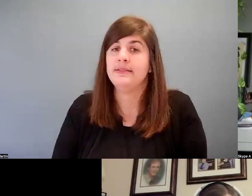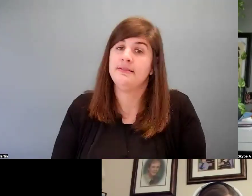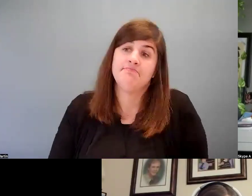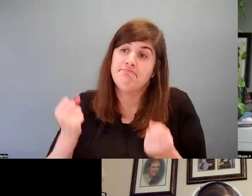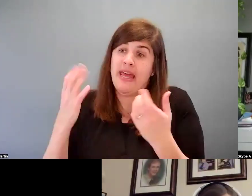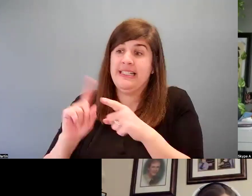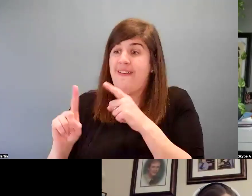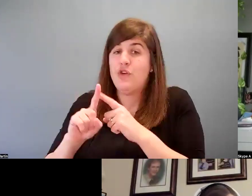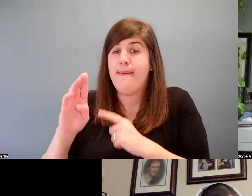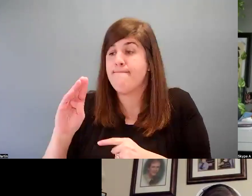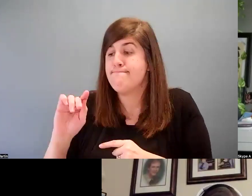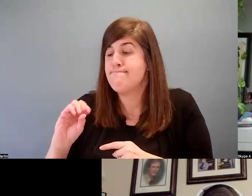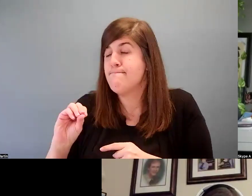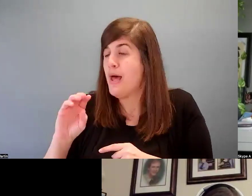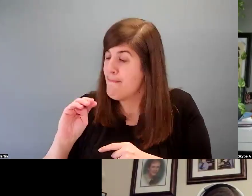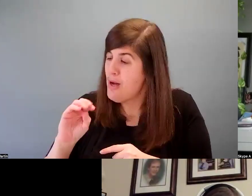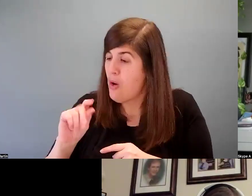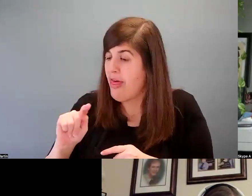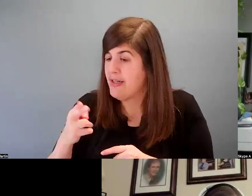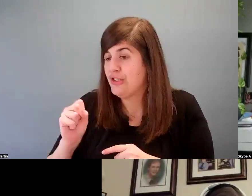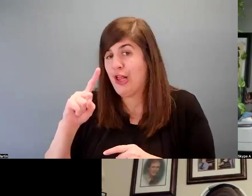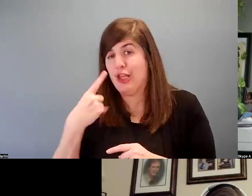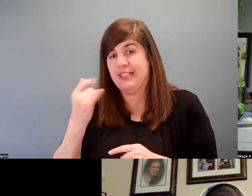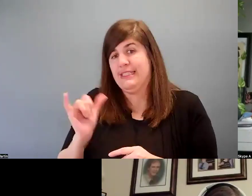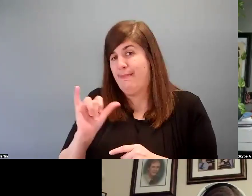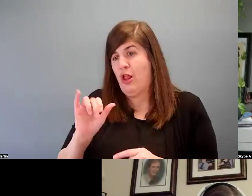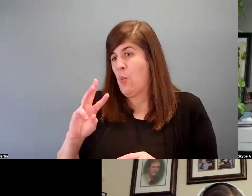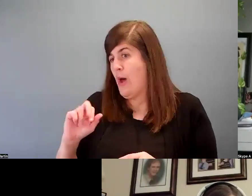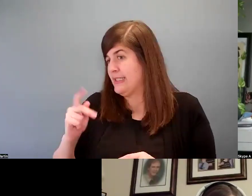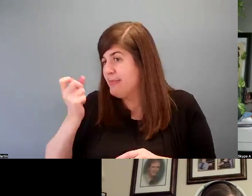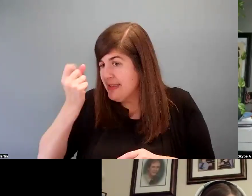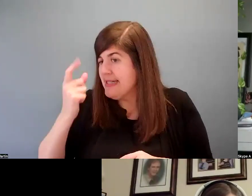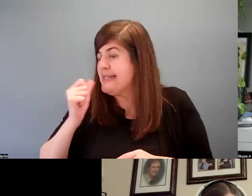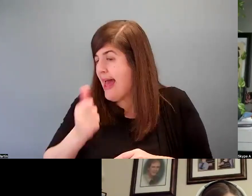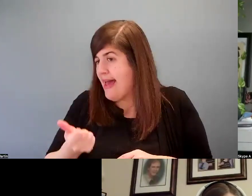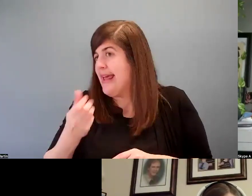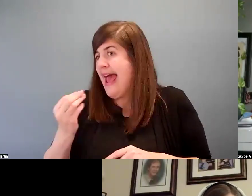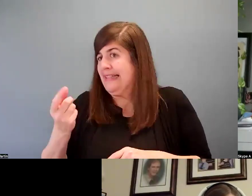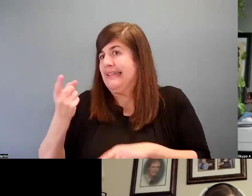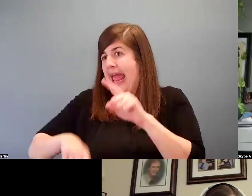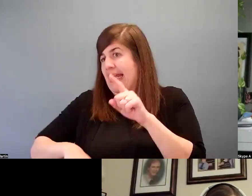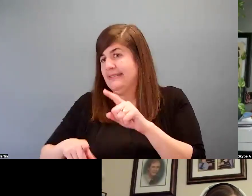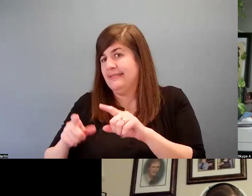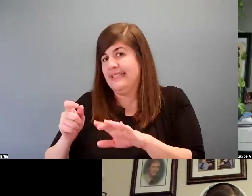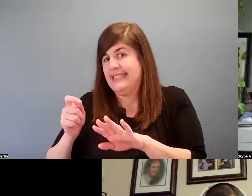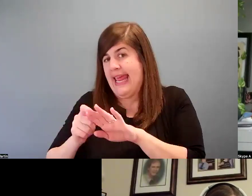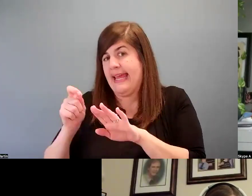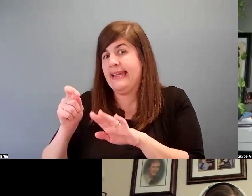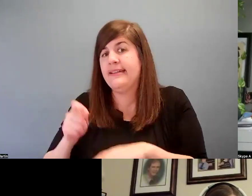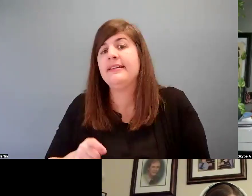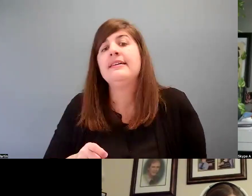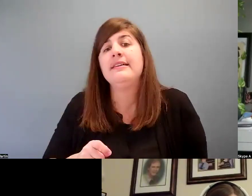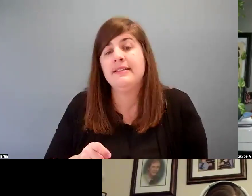of moths that look very similar to wasps, even though they're not wasps and they can't sting. Um, there